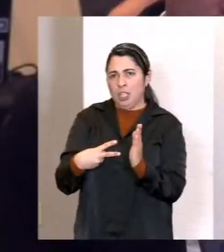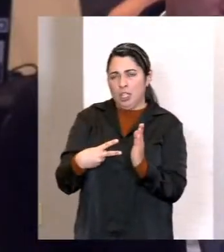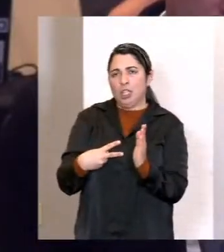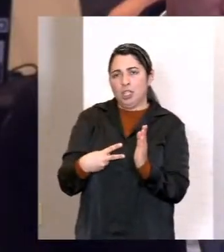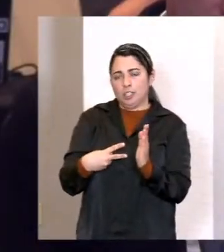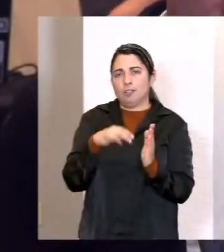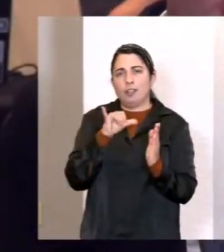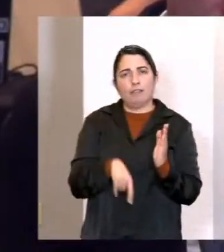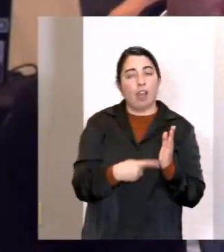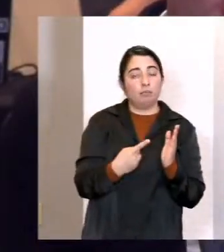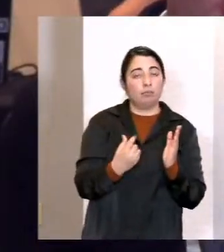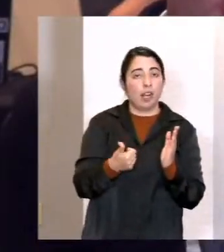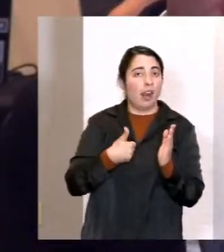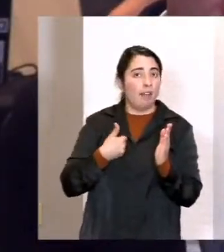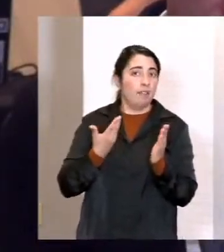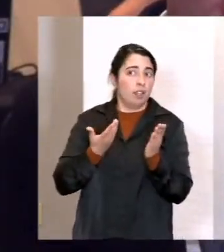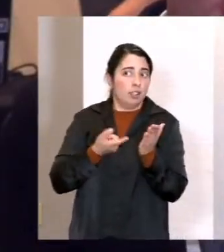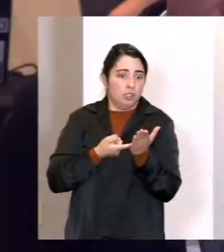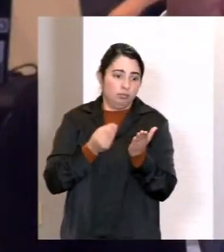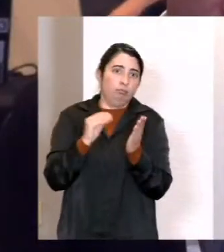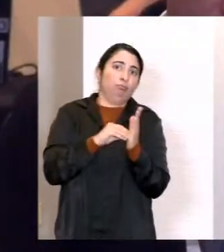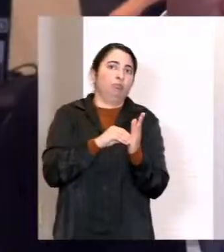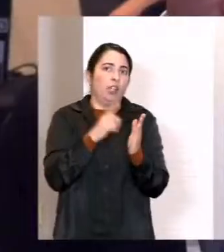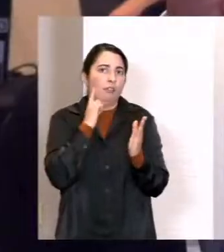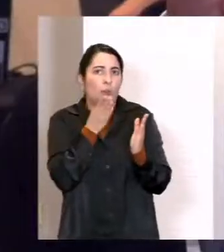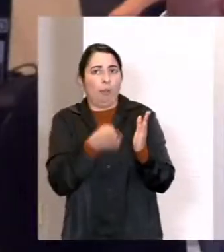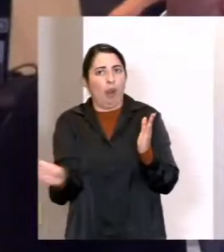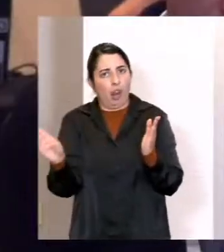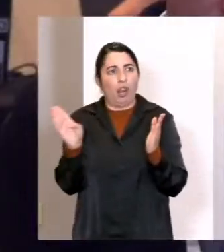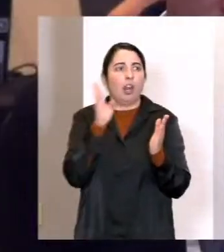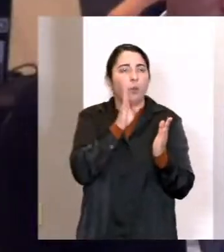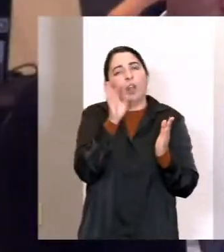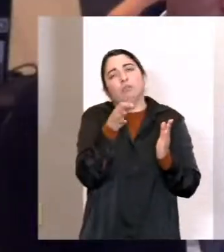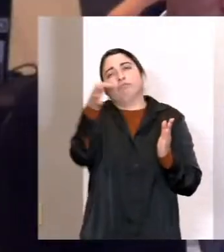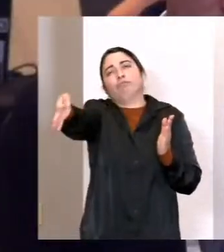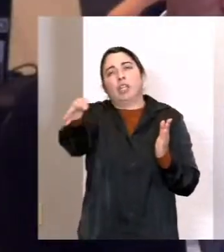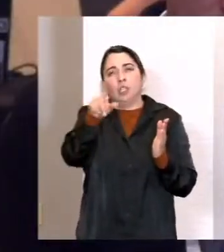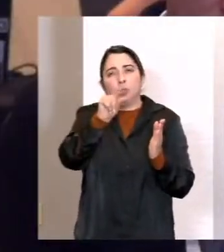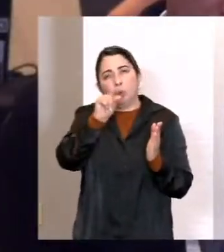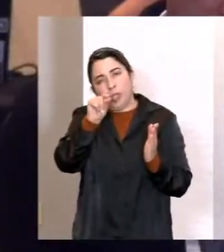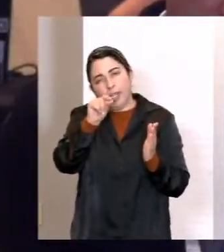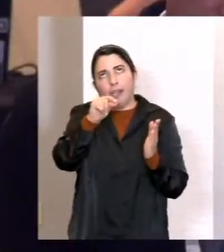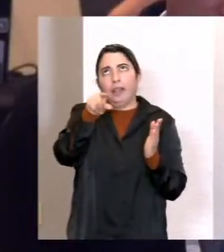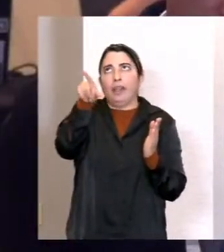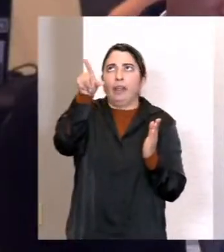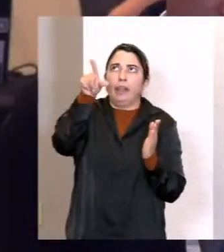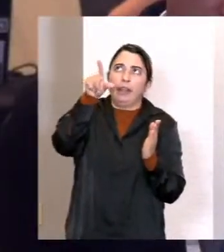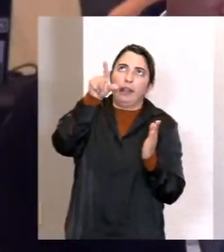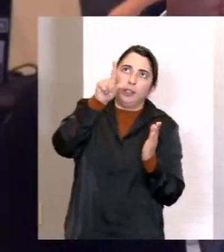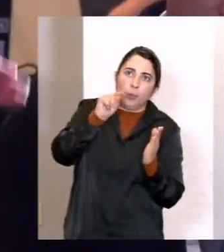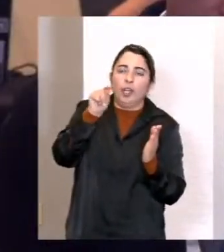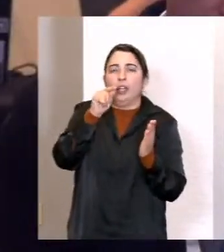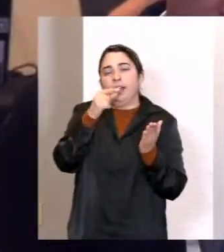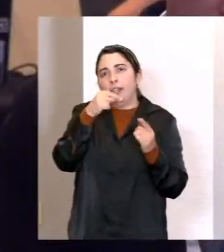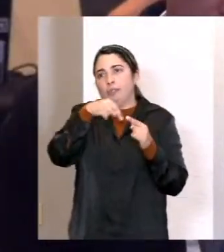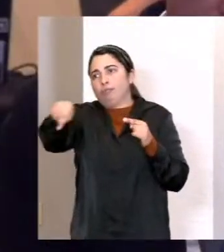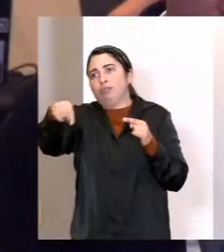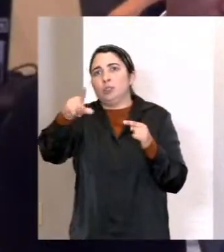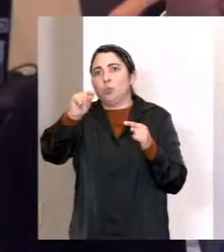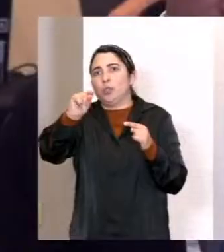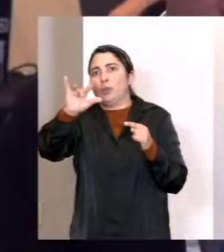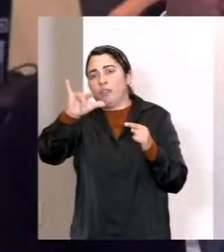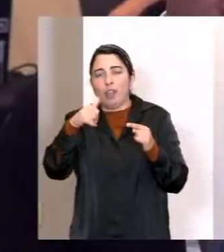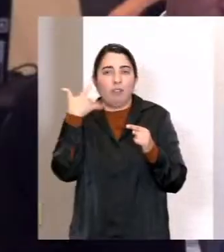the idea was that, okay, it had been put off for the 2020 to 2025 plan because of the decline in revenue